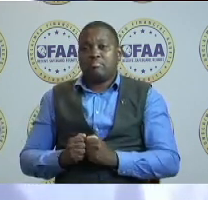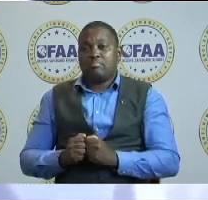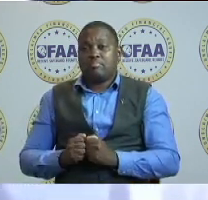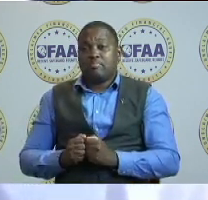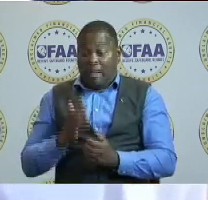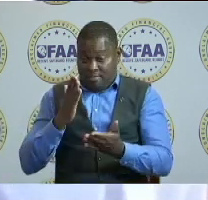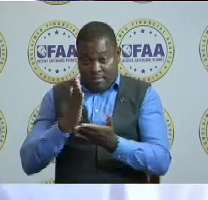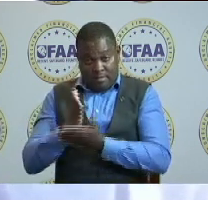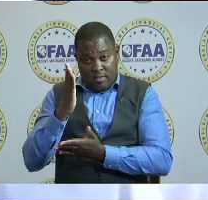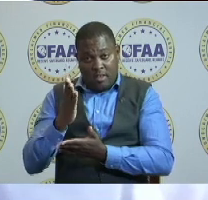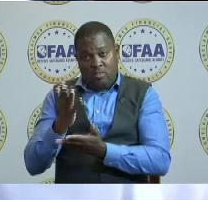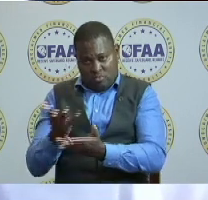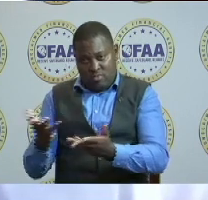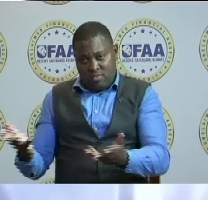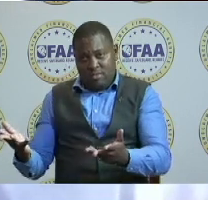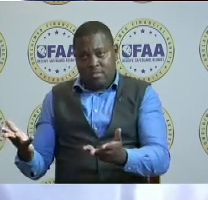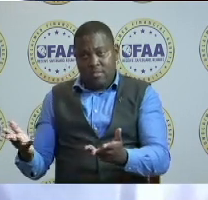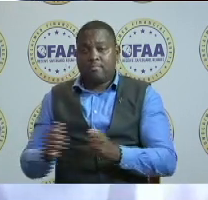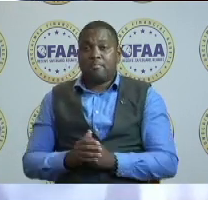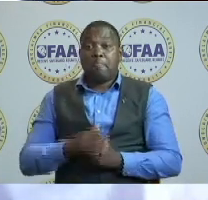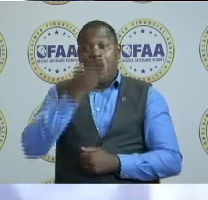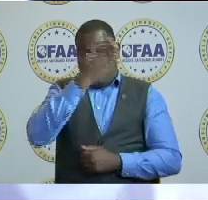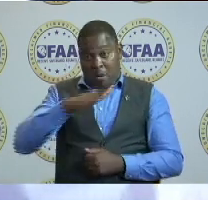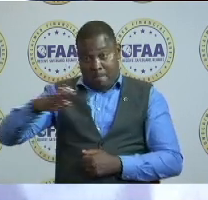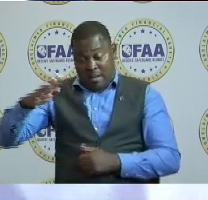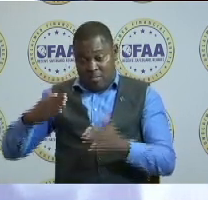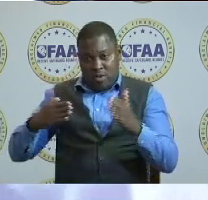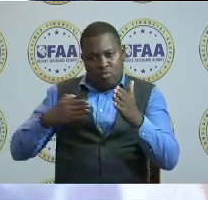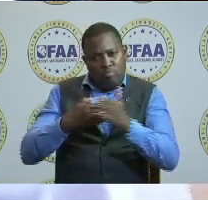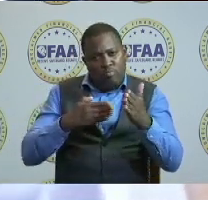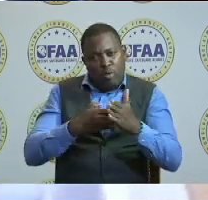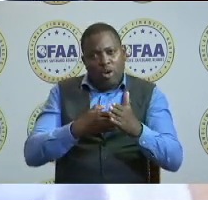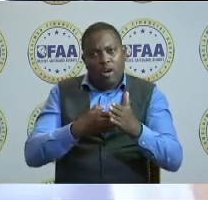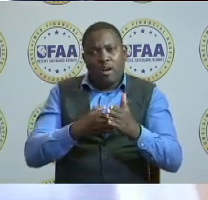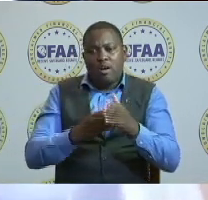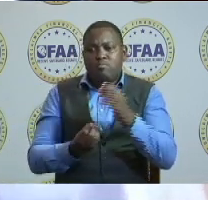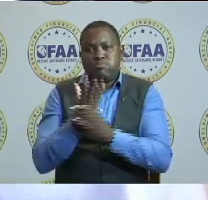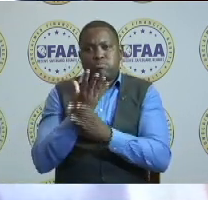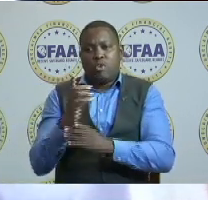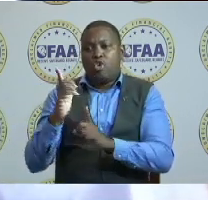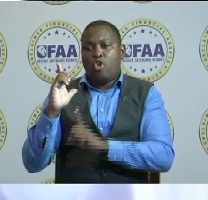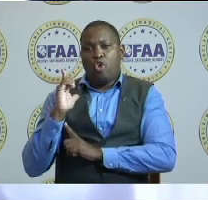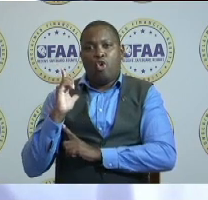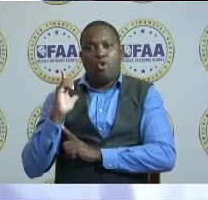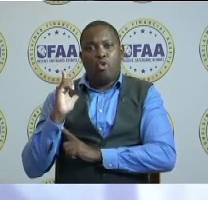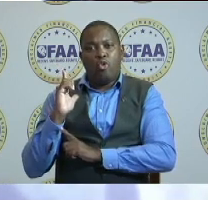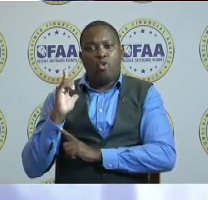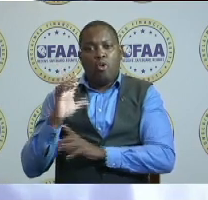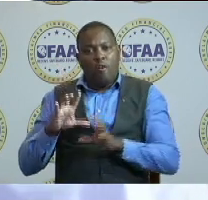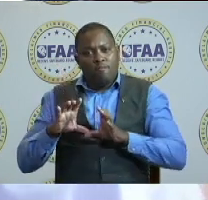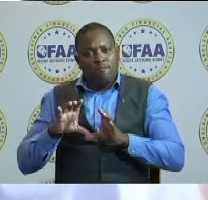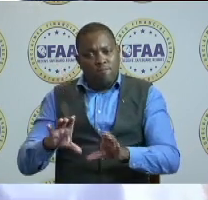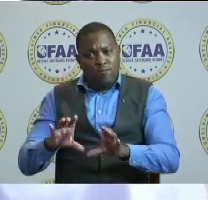property, the Parliament is prohibited from enacting any law that permits the state or